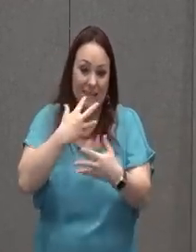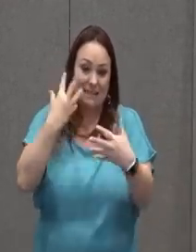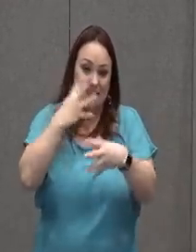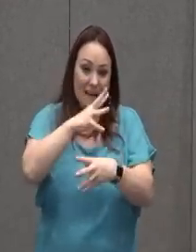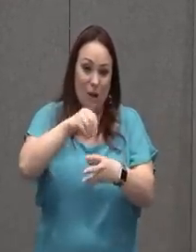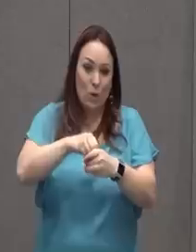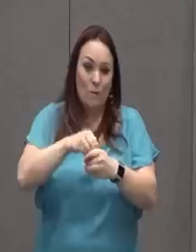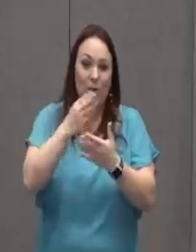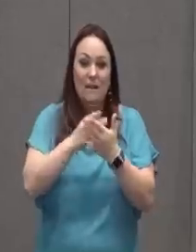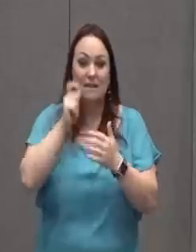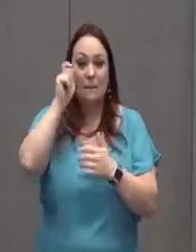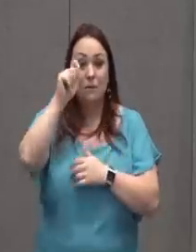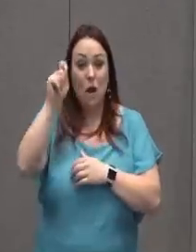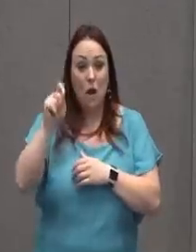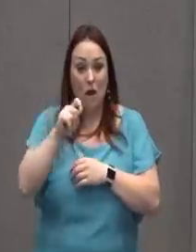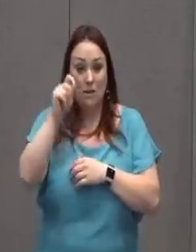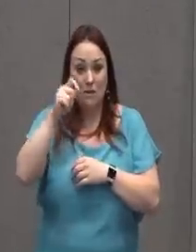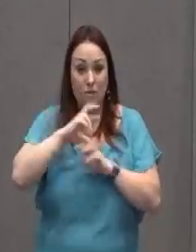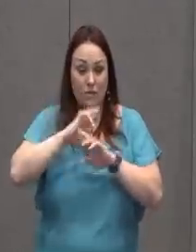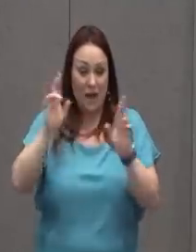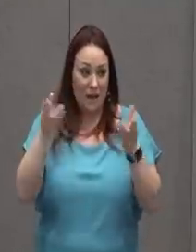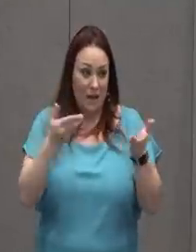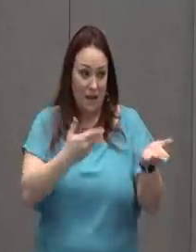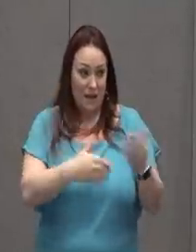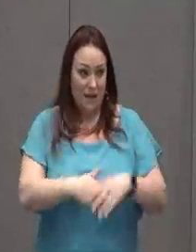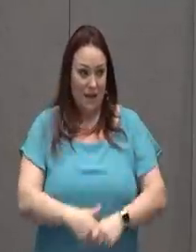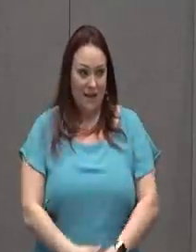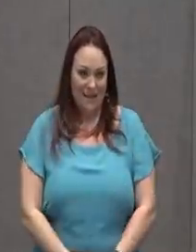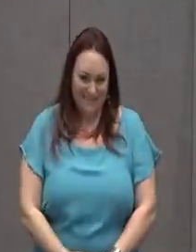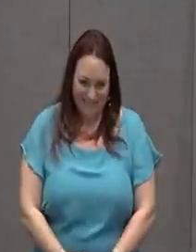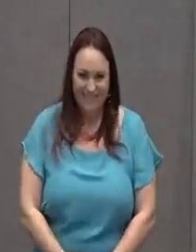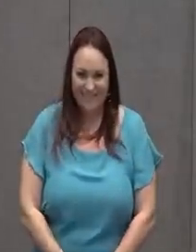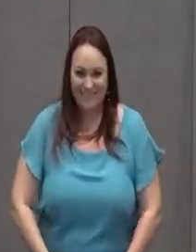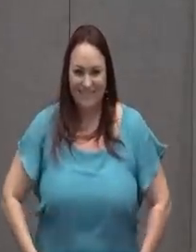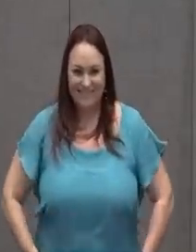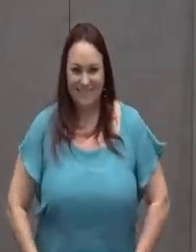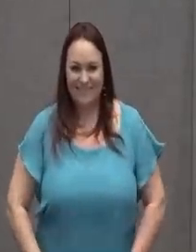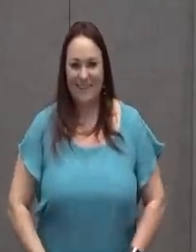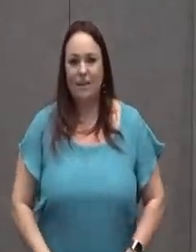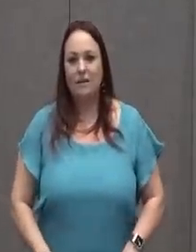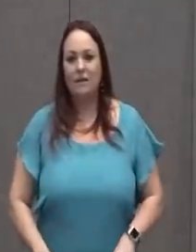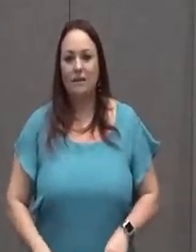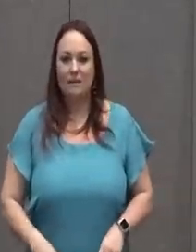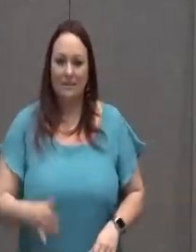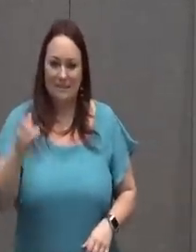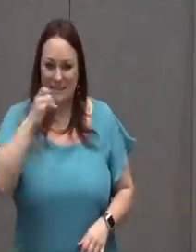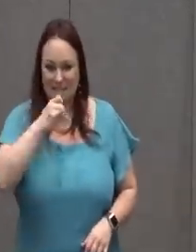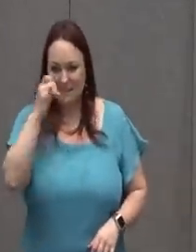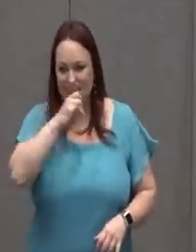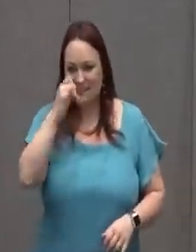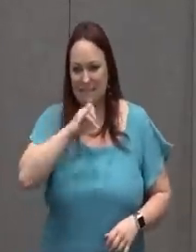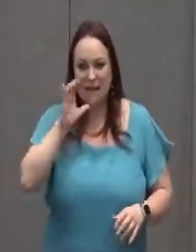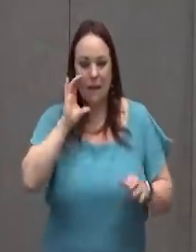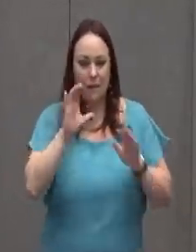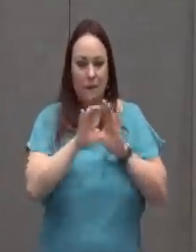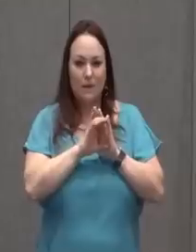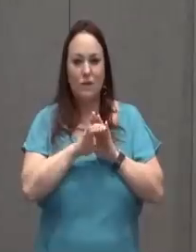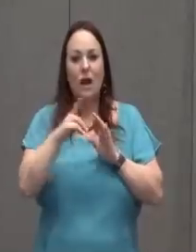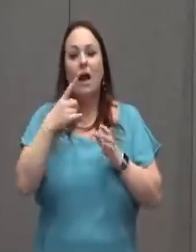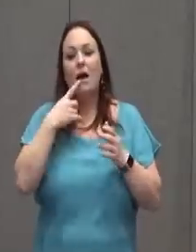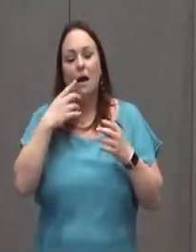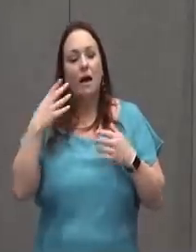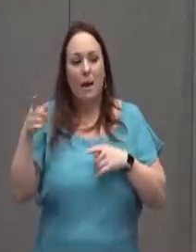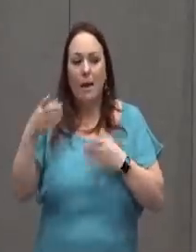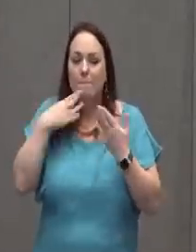some dots. Okay. Ready for this. In that That's a lip. Very silly picture. Yes. It is coffee, I bet.